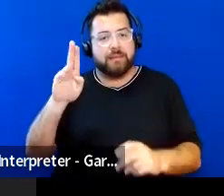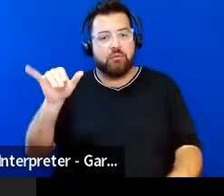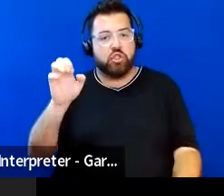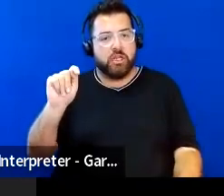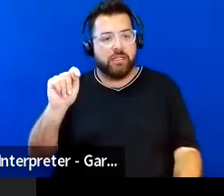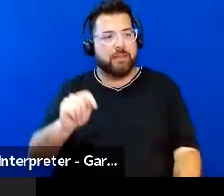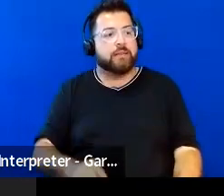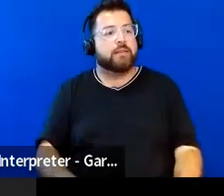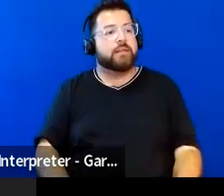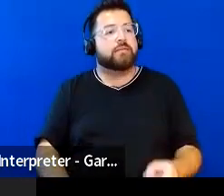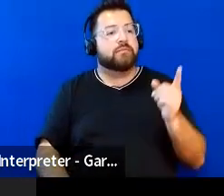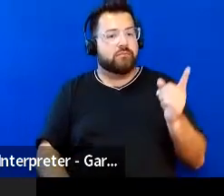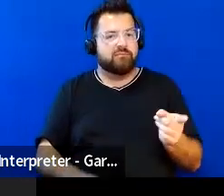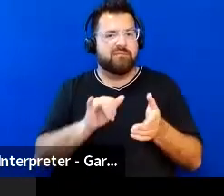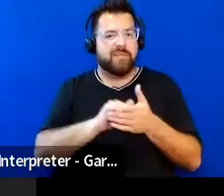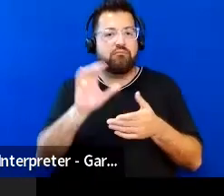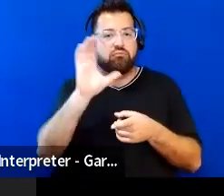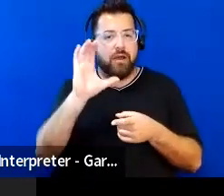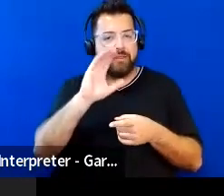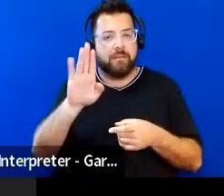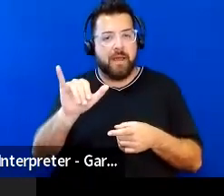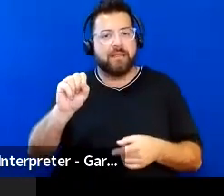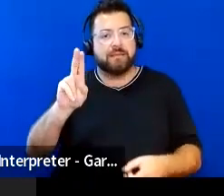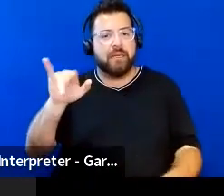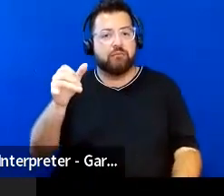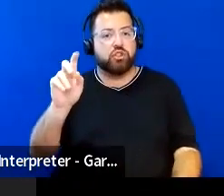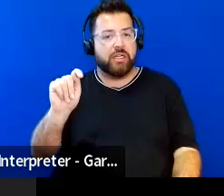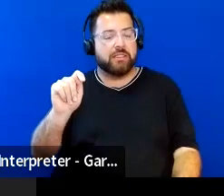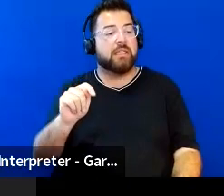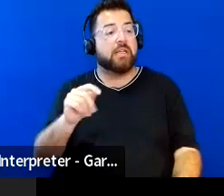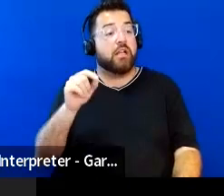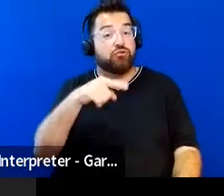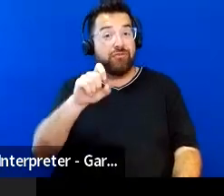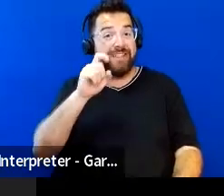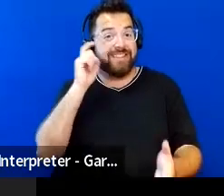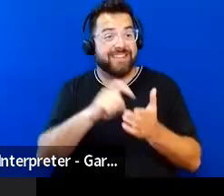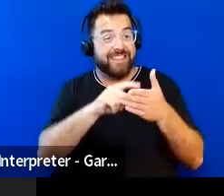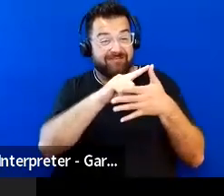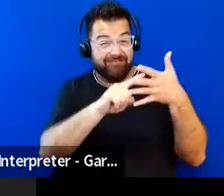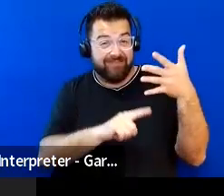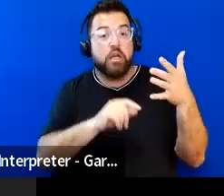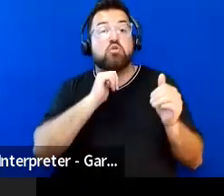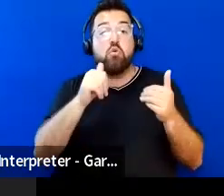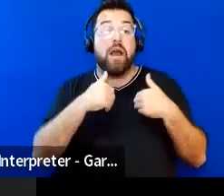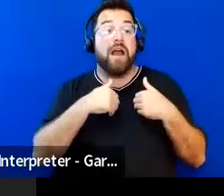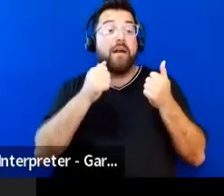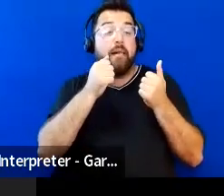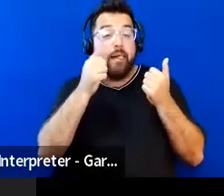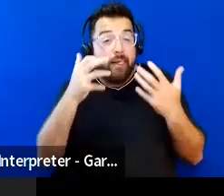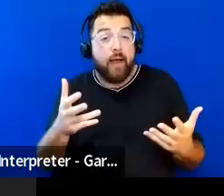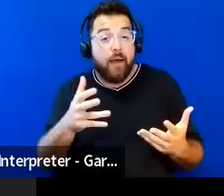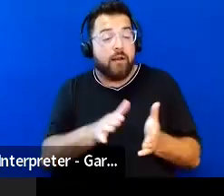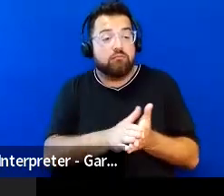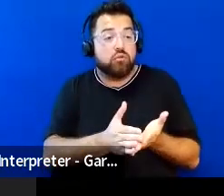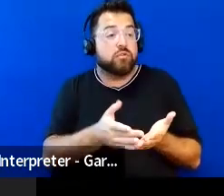And this is what browsing by the subject looks like. And you can see that they don't have a huge number of books